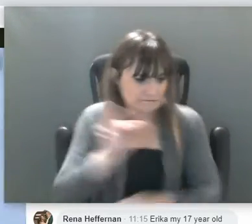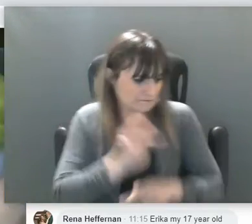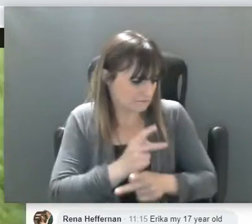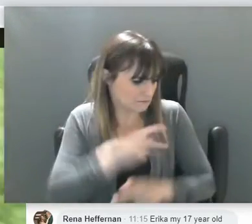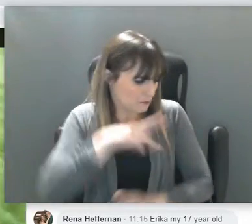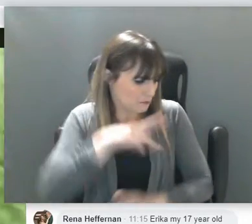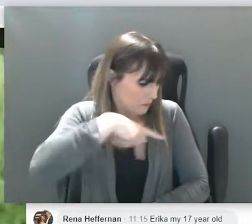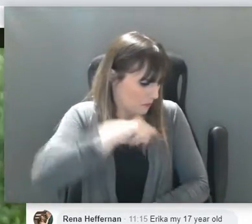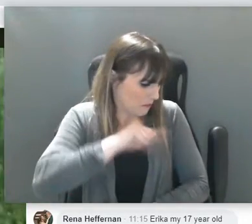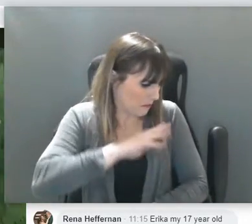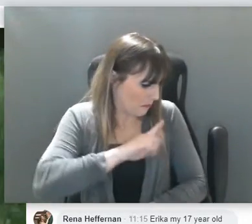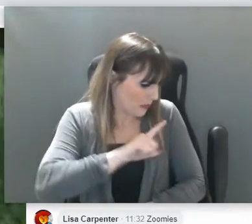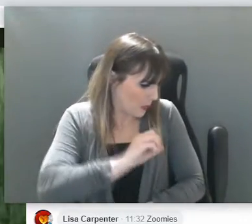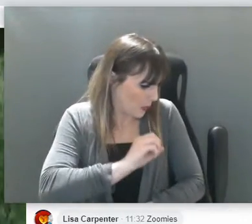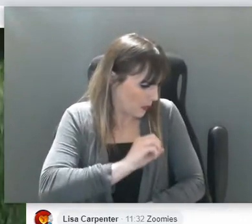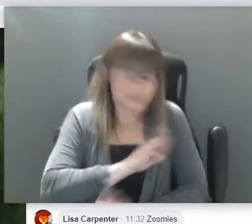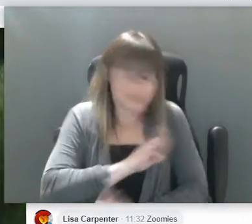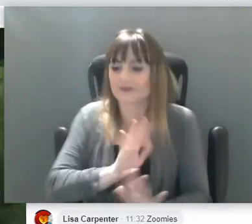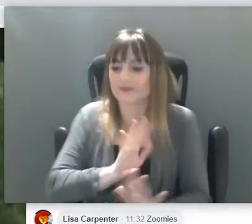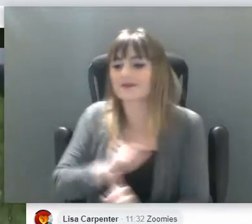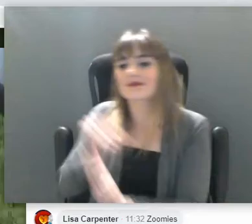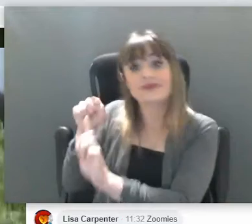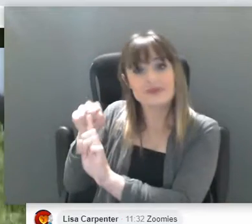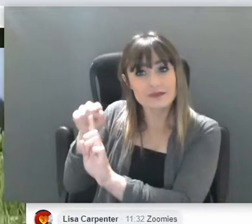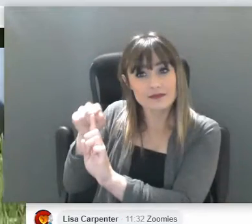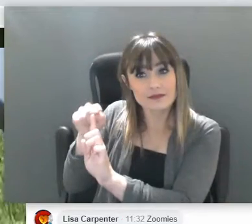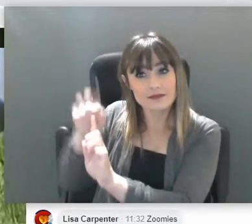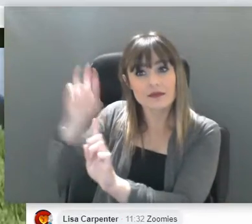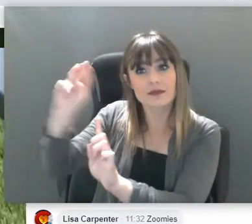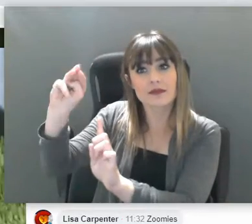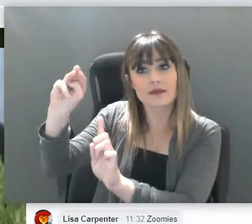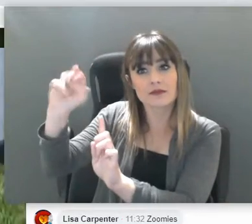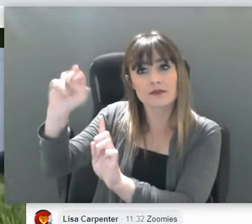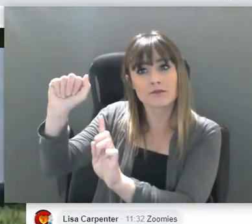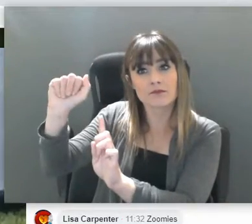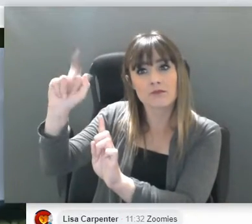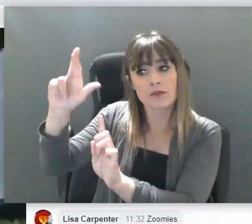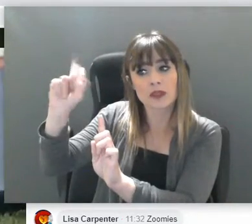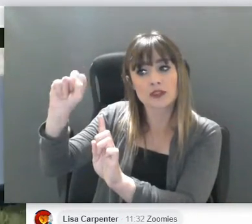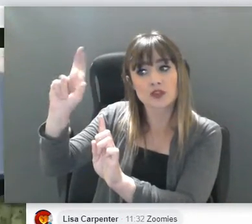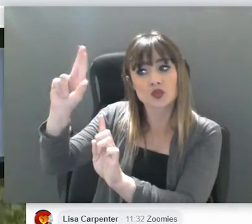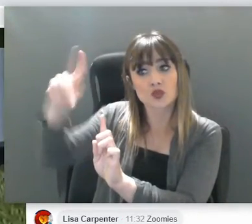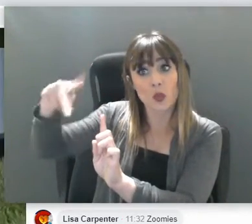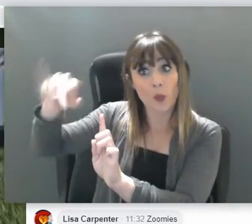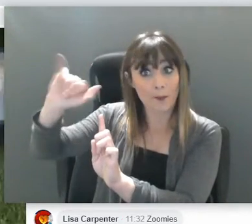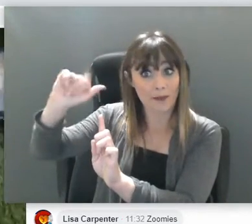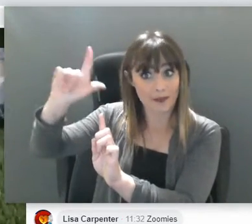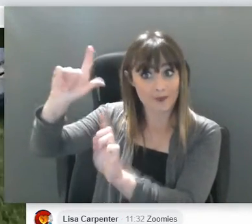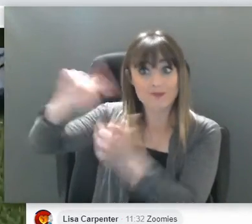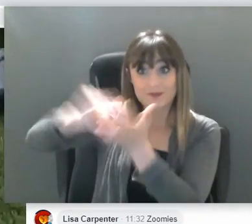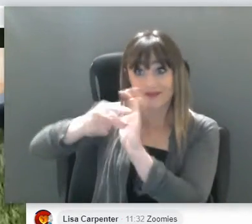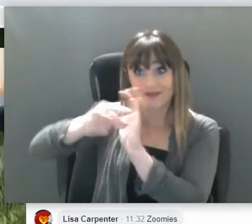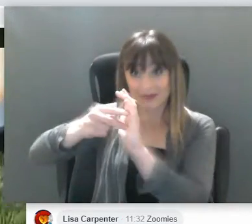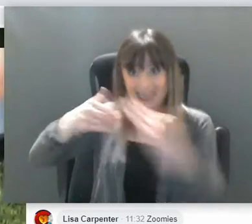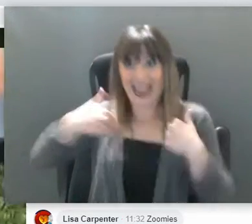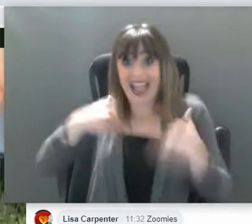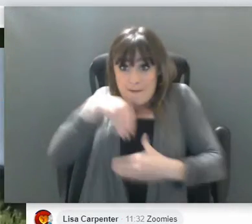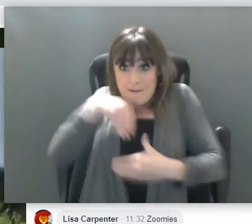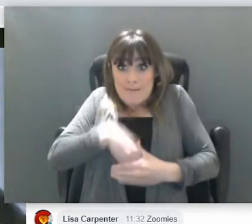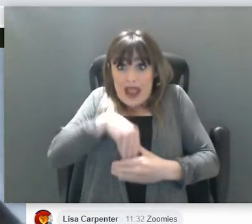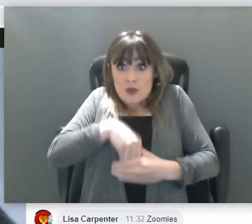She is actually a marsupial, which is a very special kind of mammal that has a pouch. And we might be